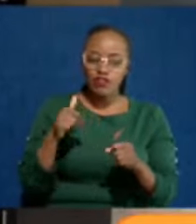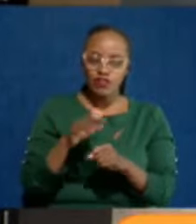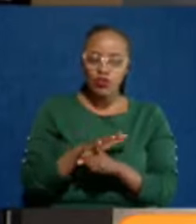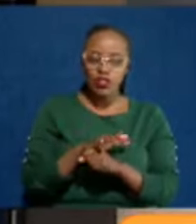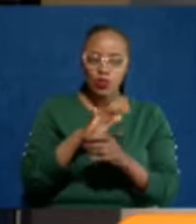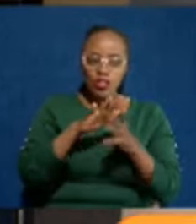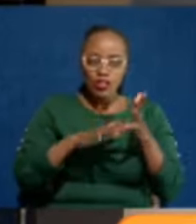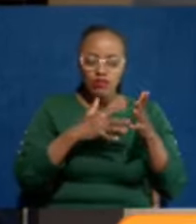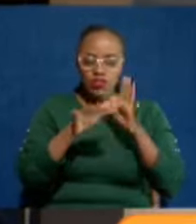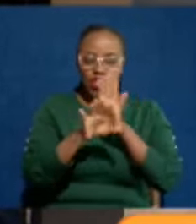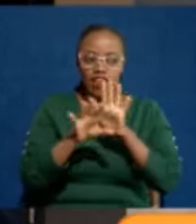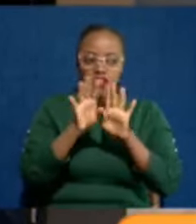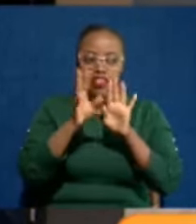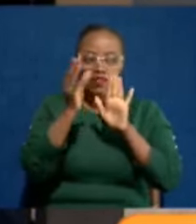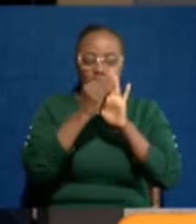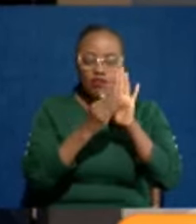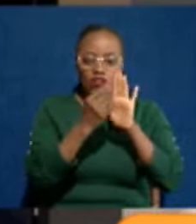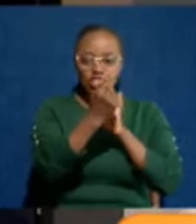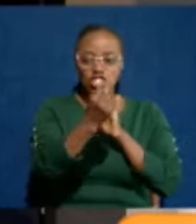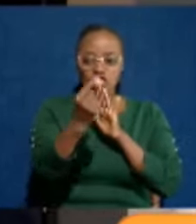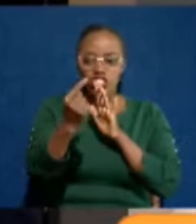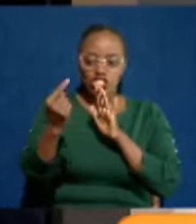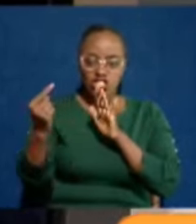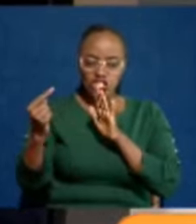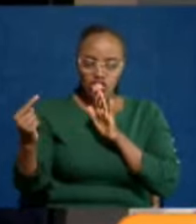sheets about each and every